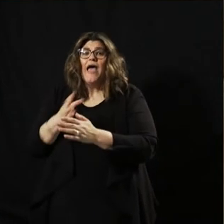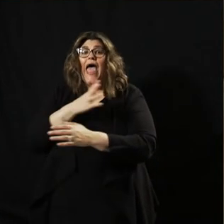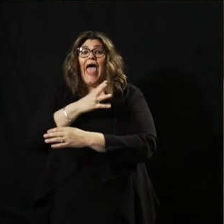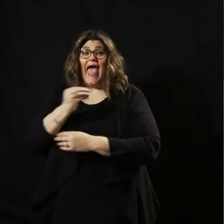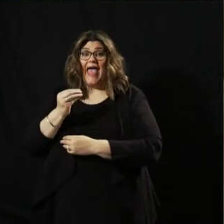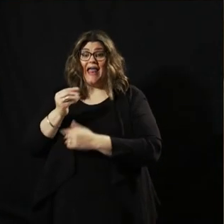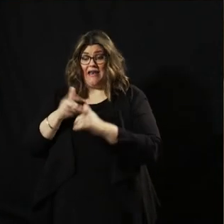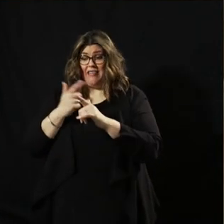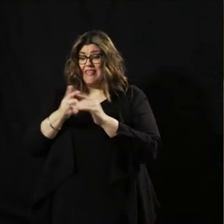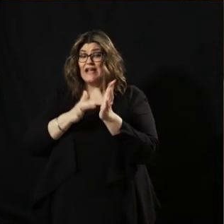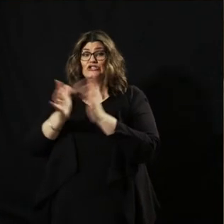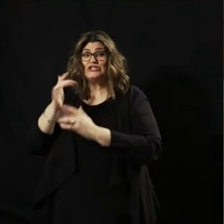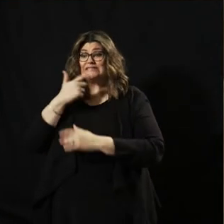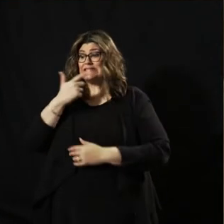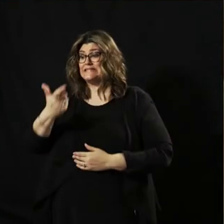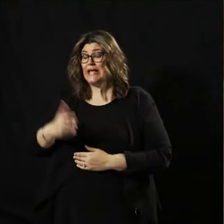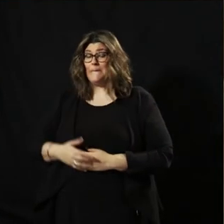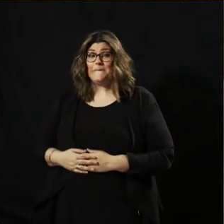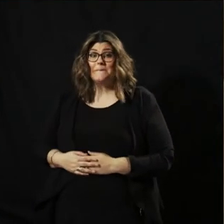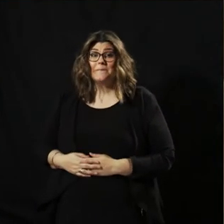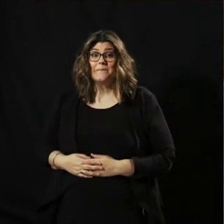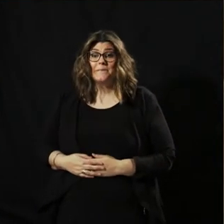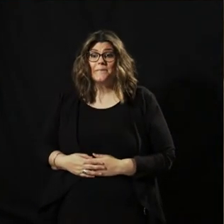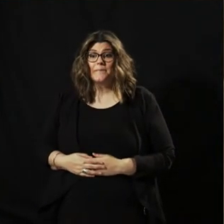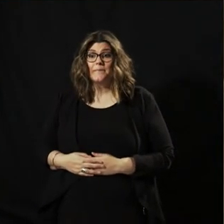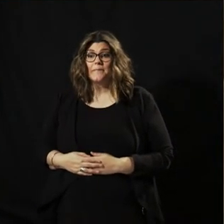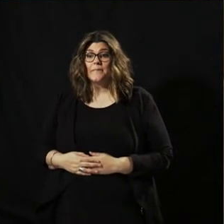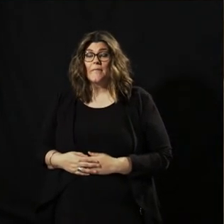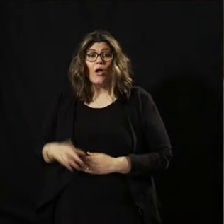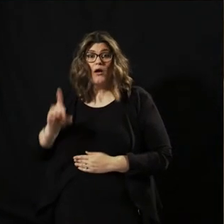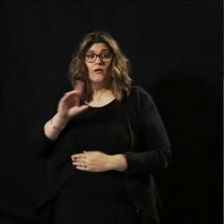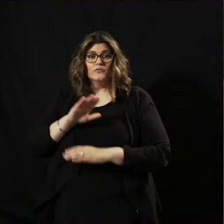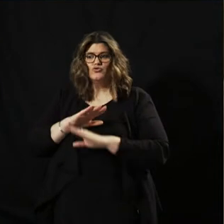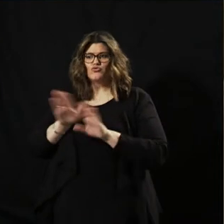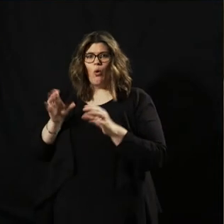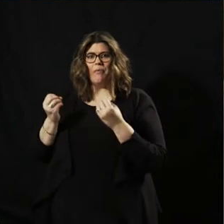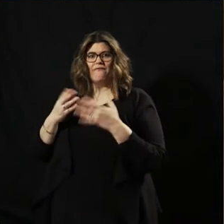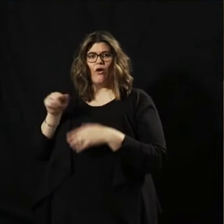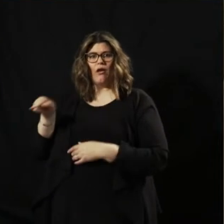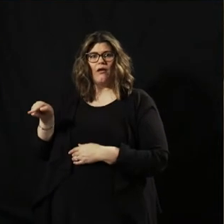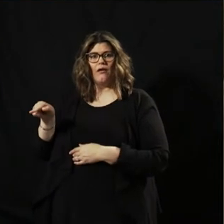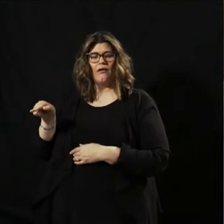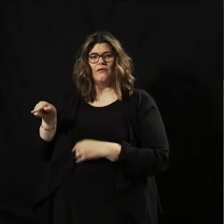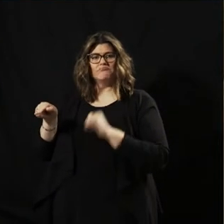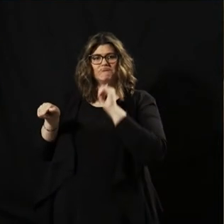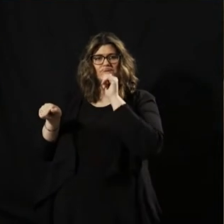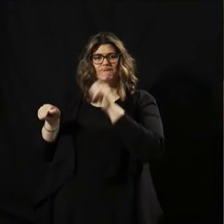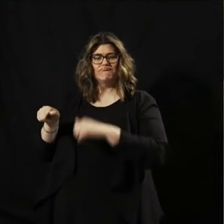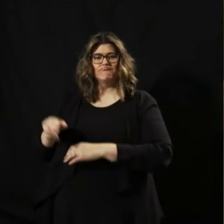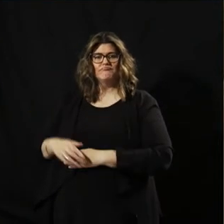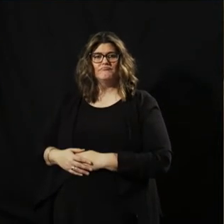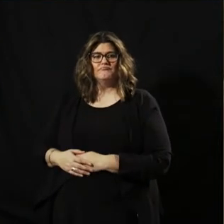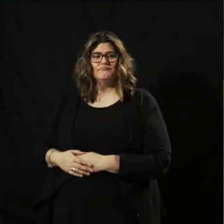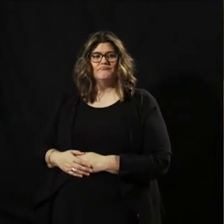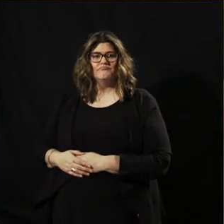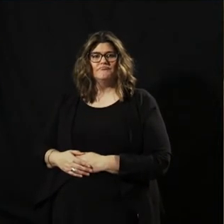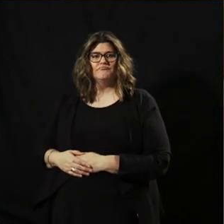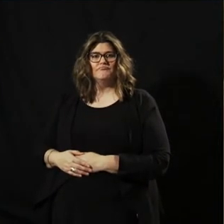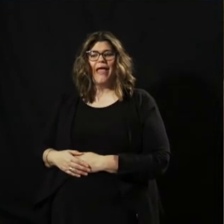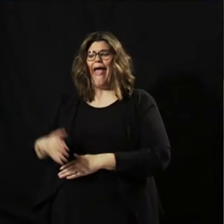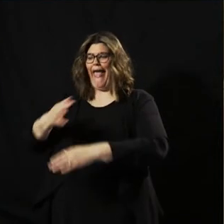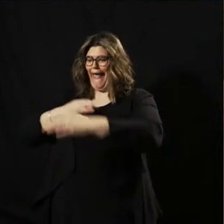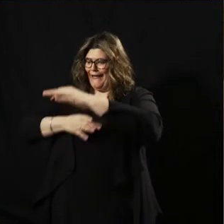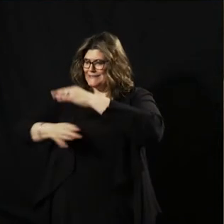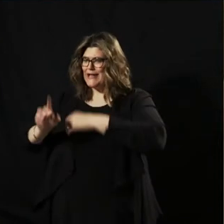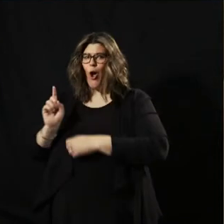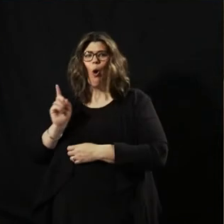Then Jesus said to them, "Do not be afraid. Go tell